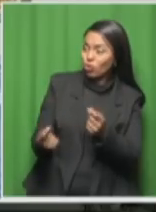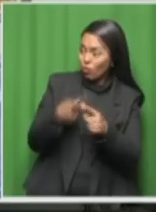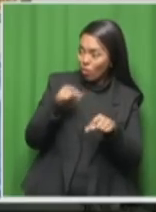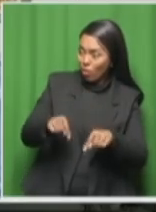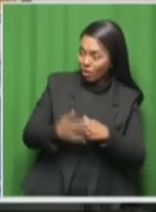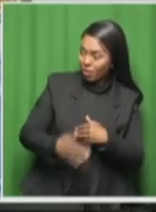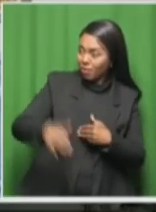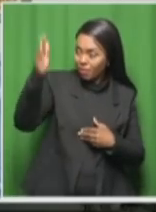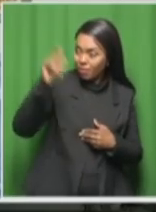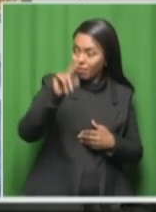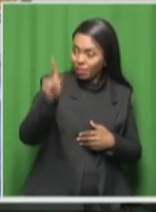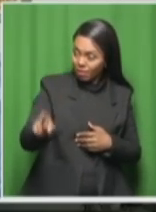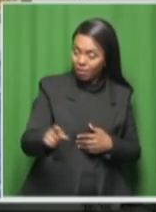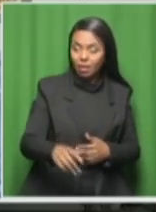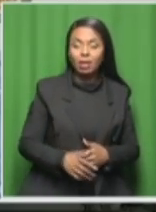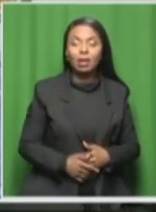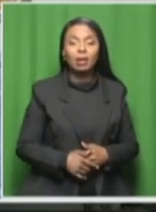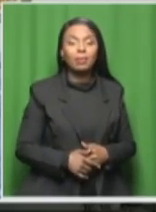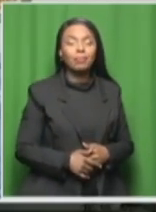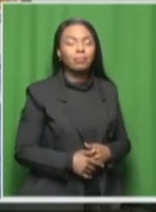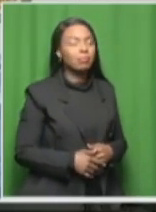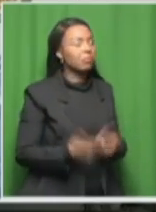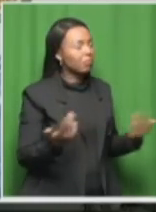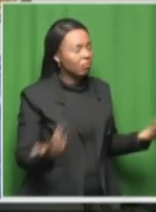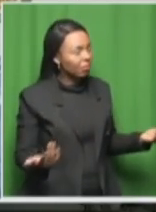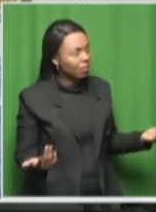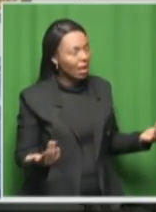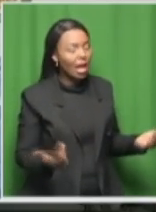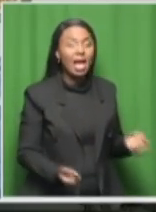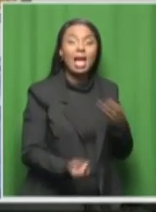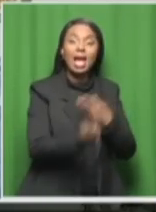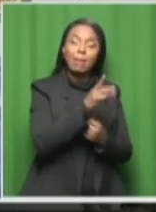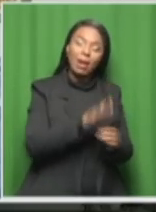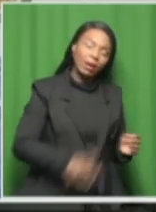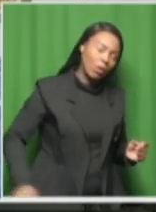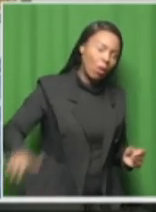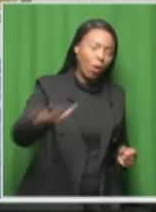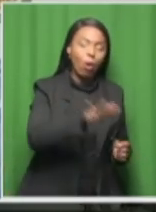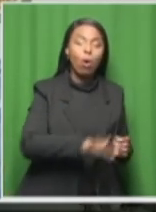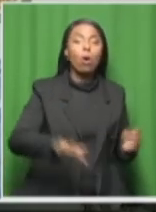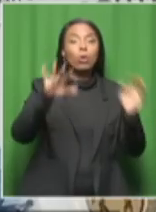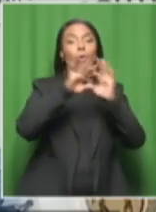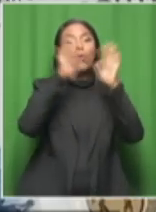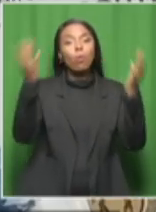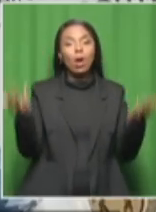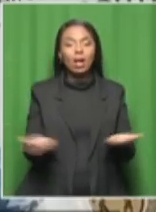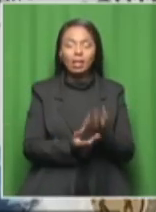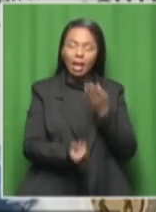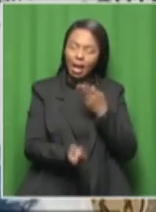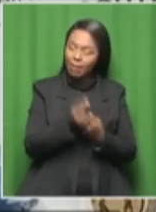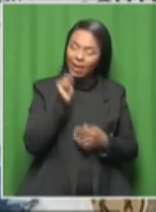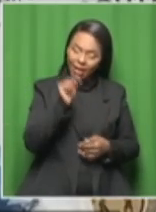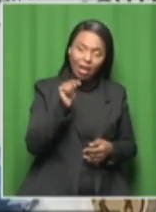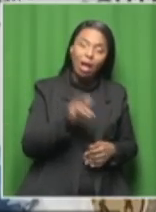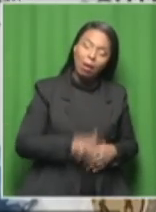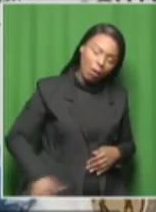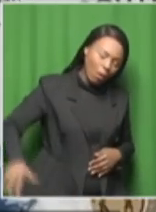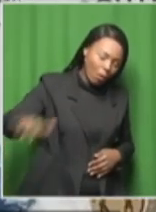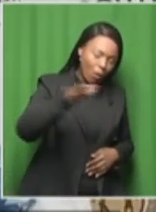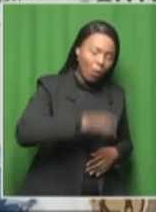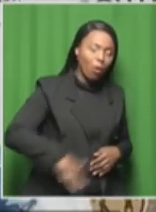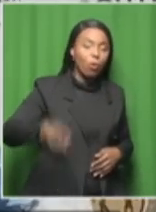Affairs? Well, they happen all over the world, Sakina. They do happen over the world, where people